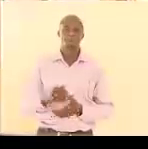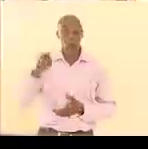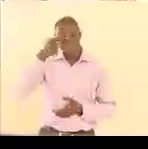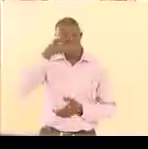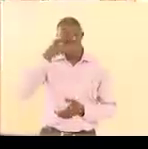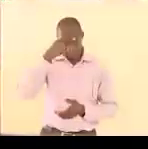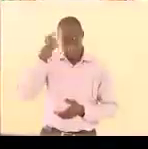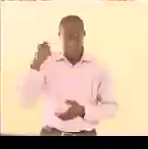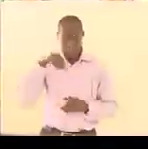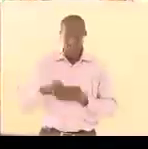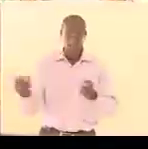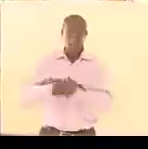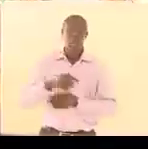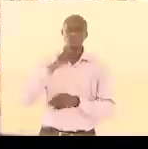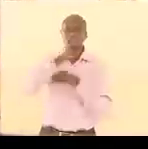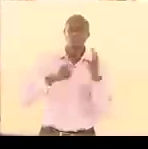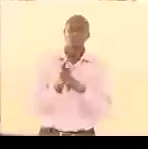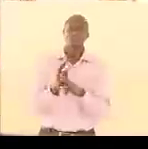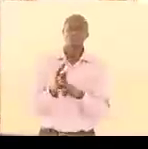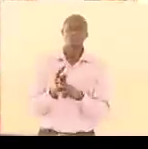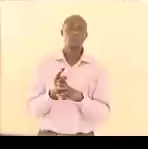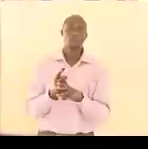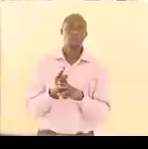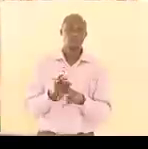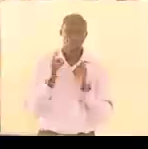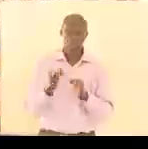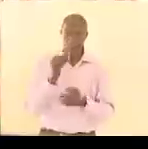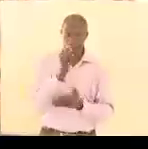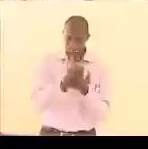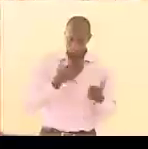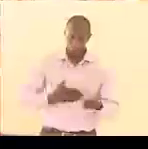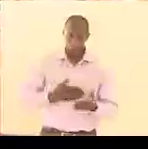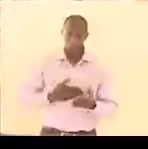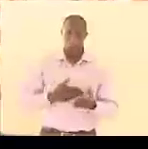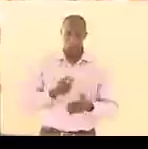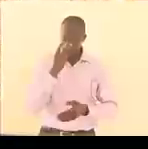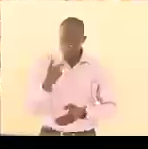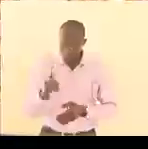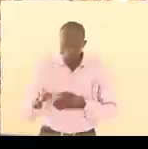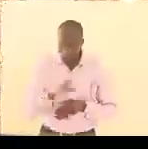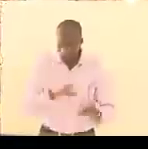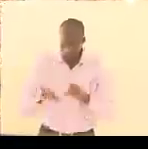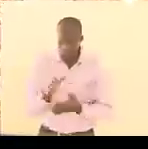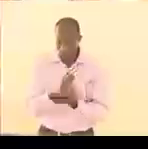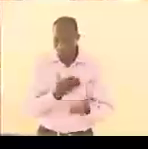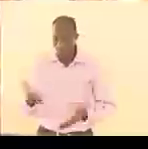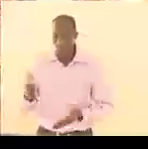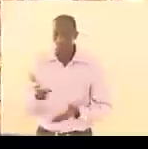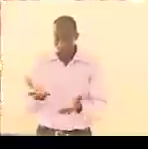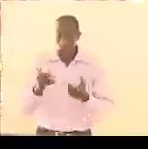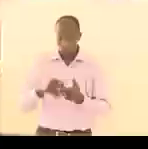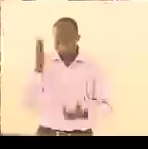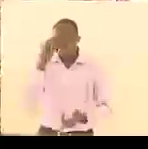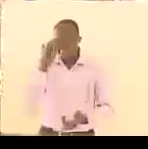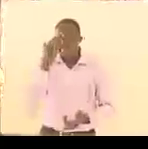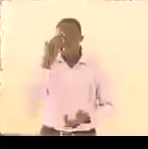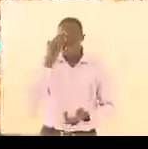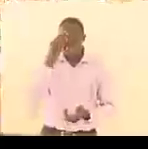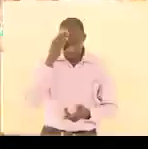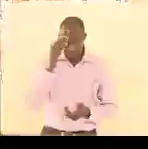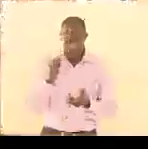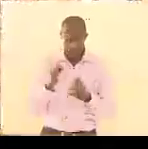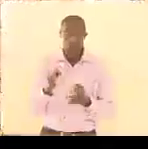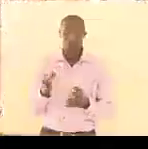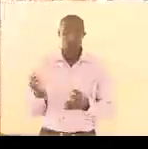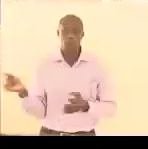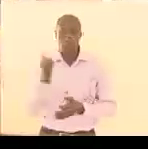him. Because in today's world, if somebody sees you doing something, they would like to wonder what you are doing and whether they